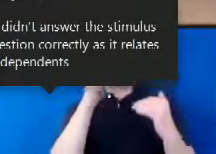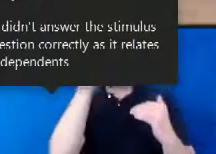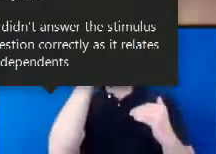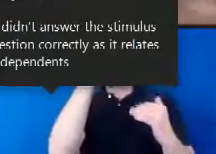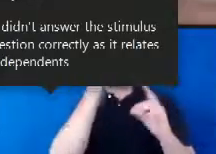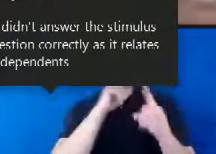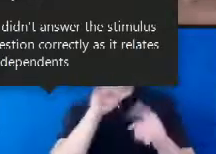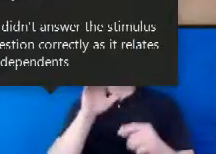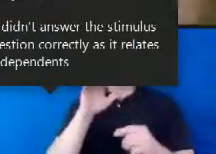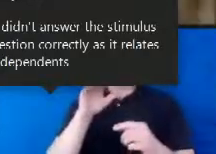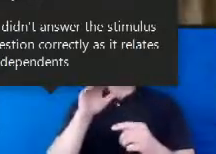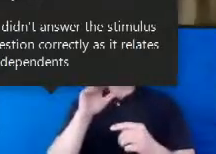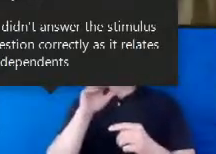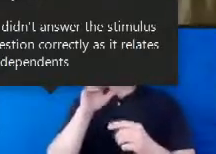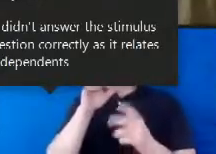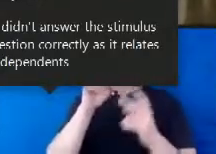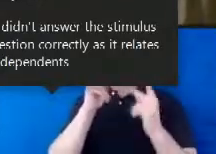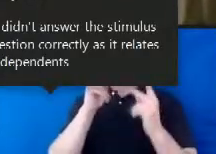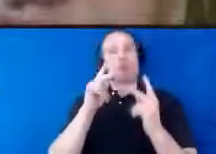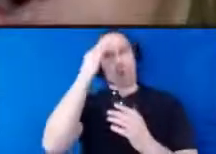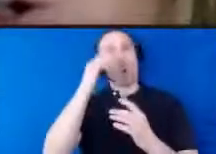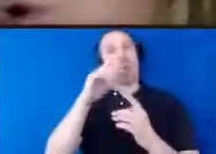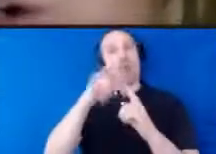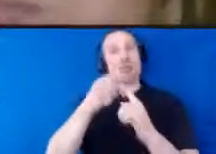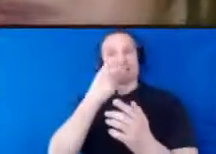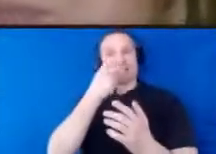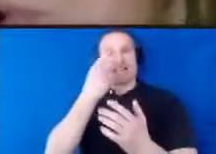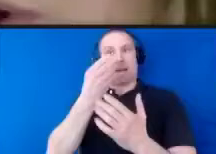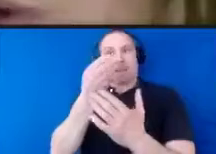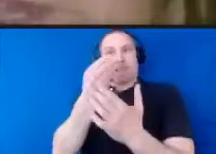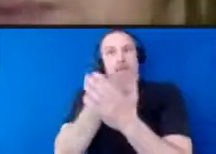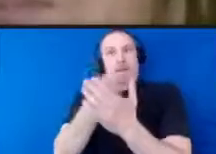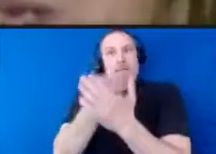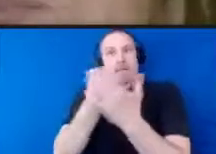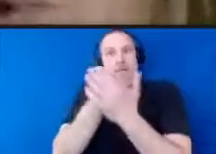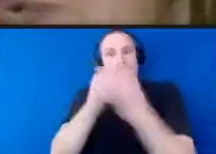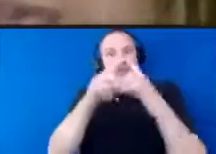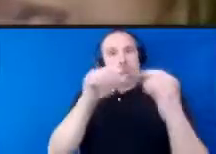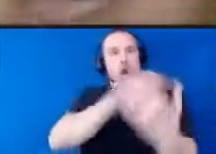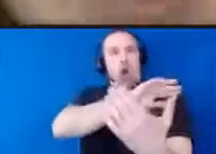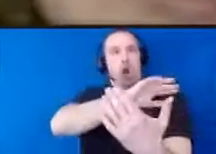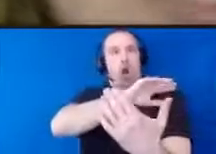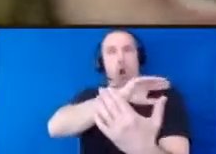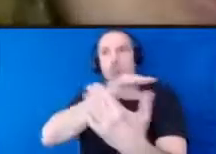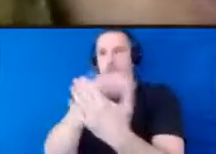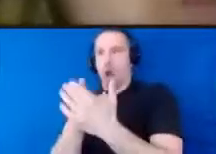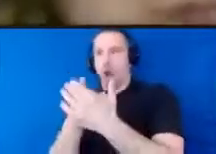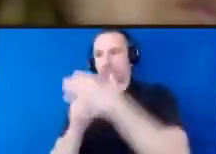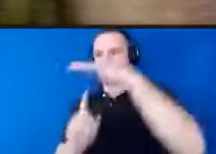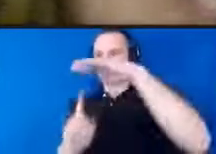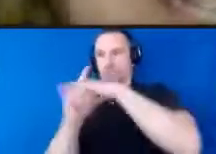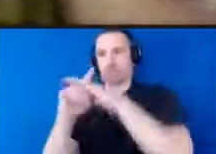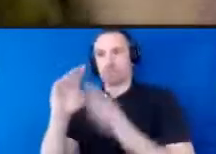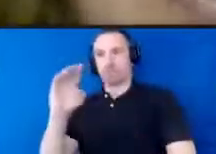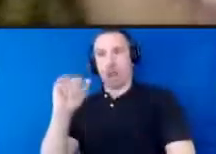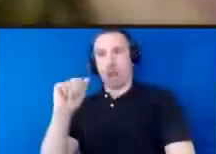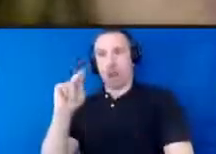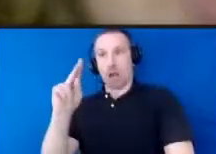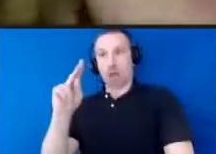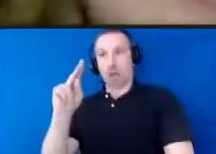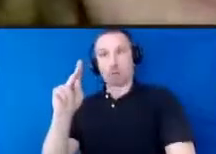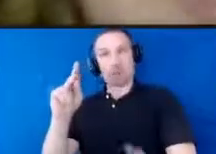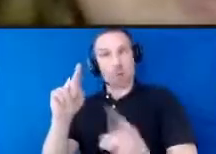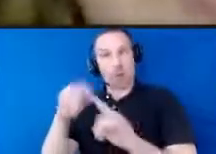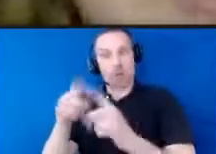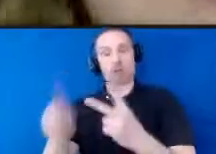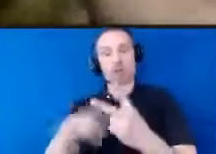reach people's pockets? And I heard people get money per kid. Is that true? And you did